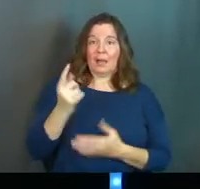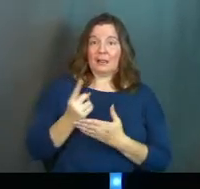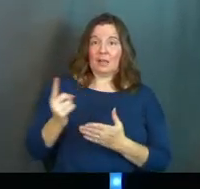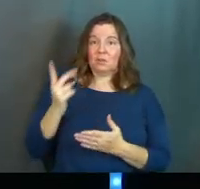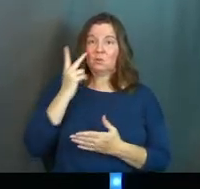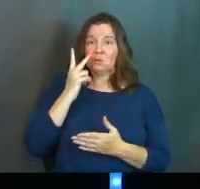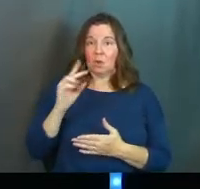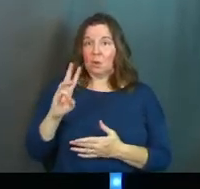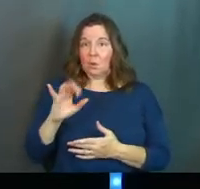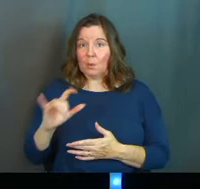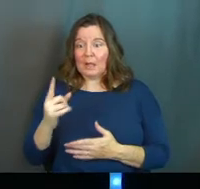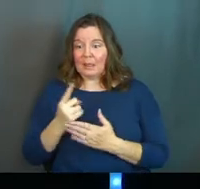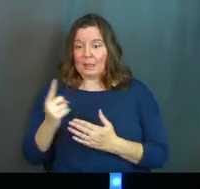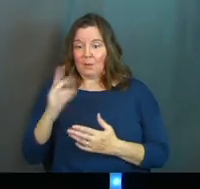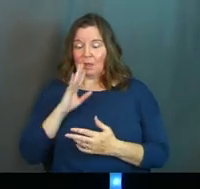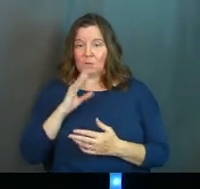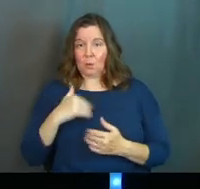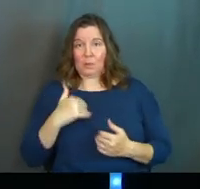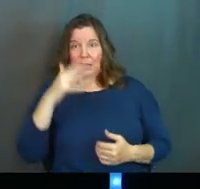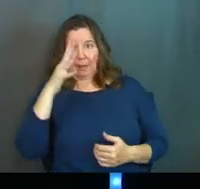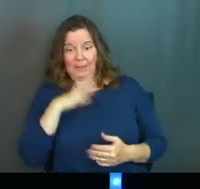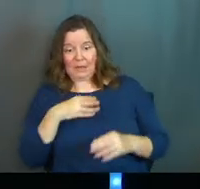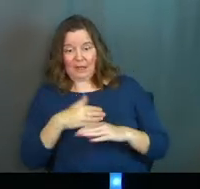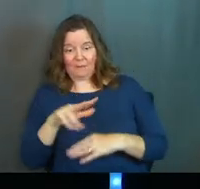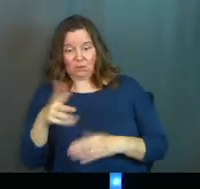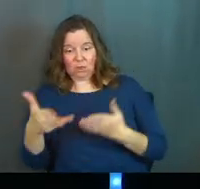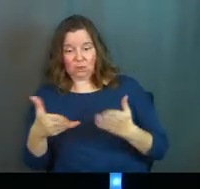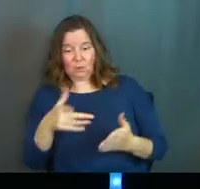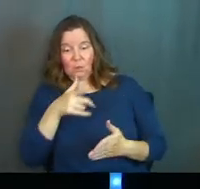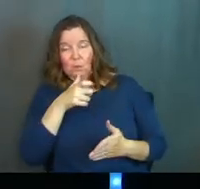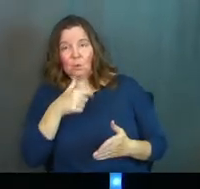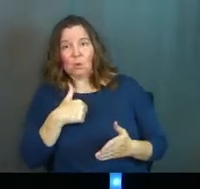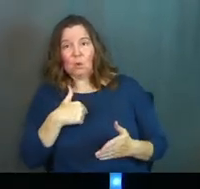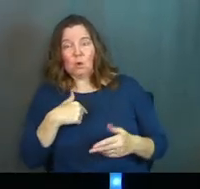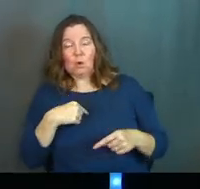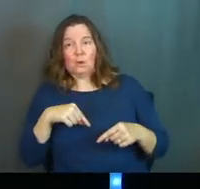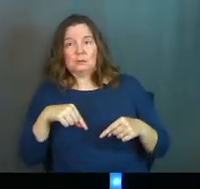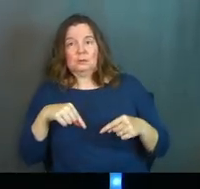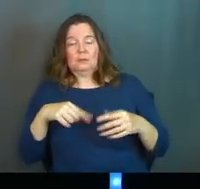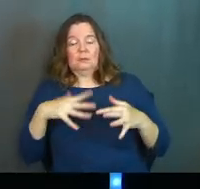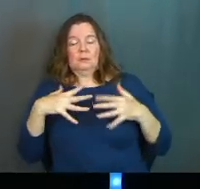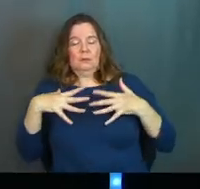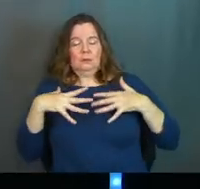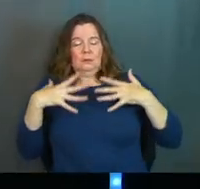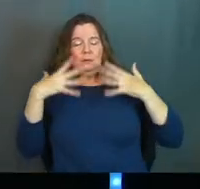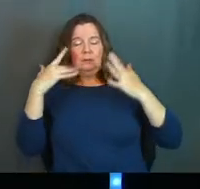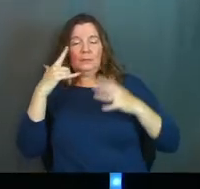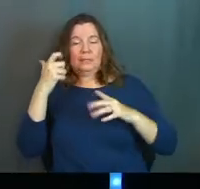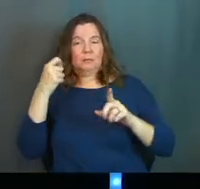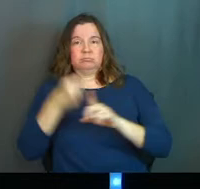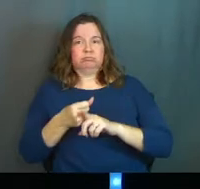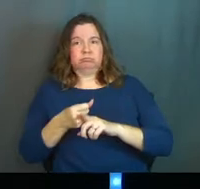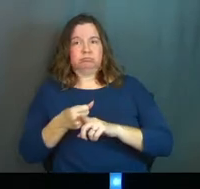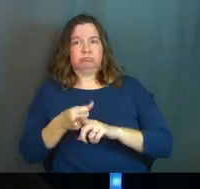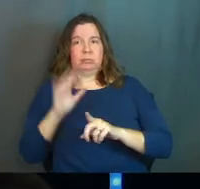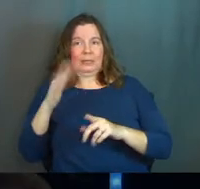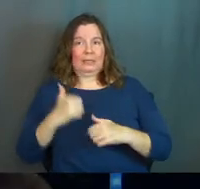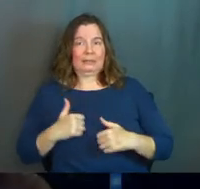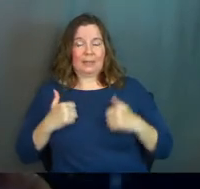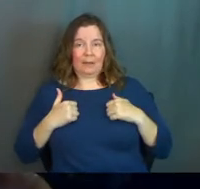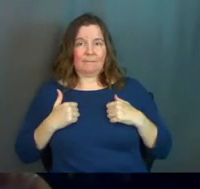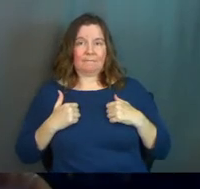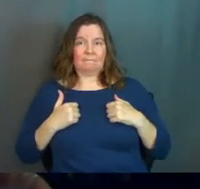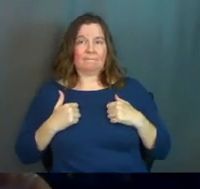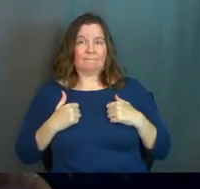week, you saw Will's last week. I mean, I talked to a young man after third service who was trembling because God had moved so greatly in his